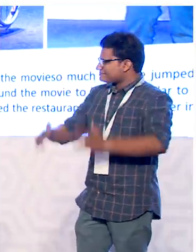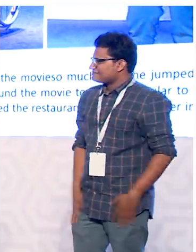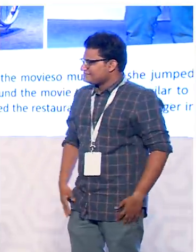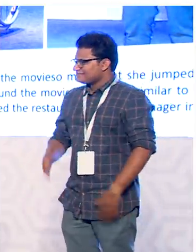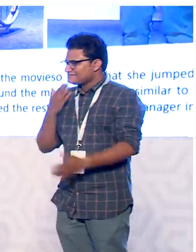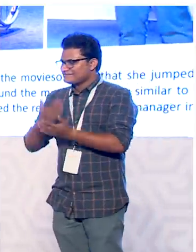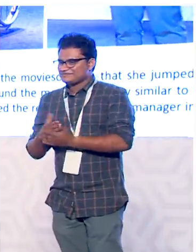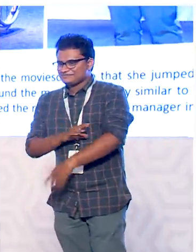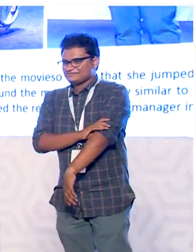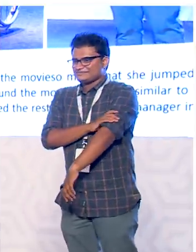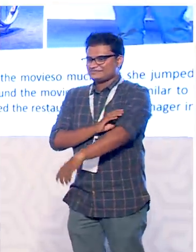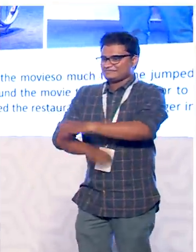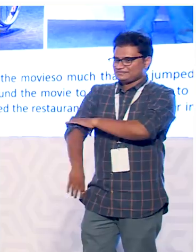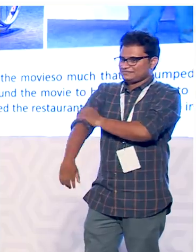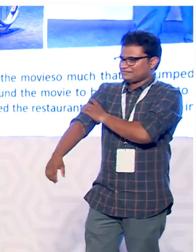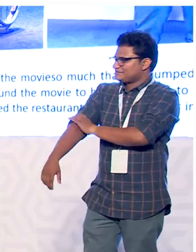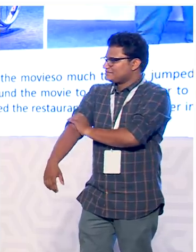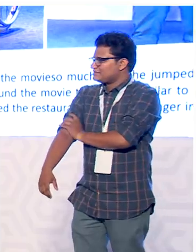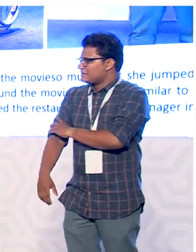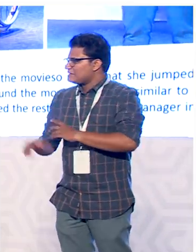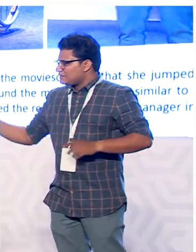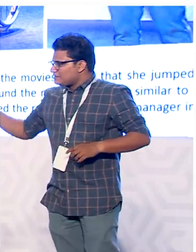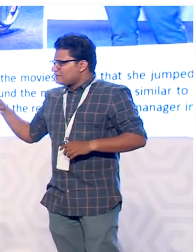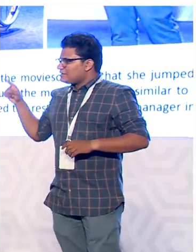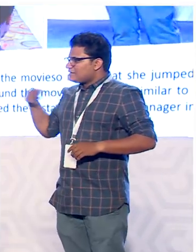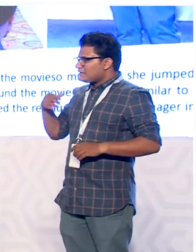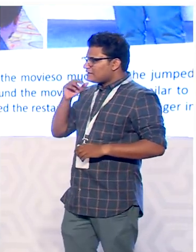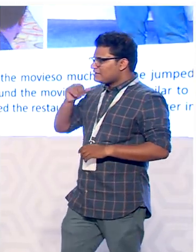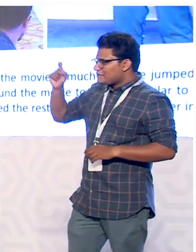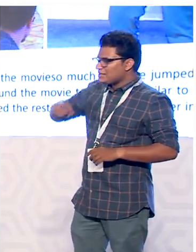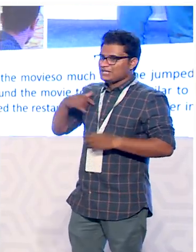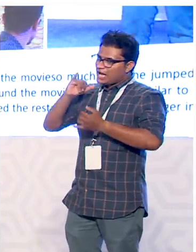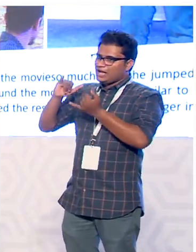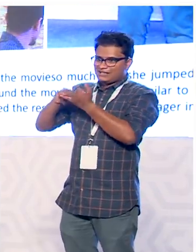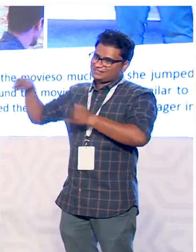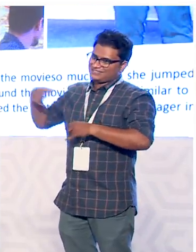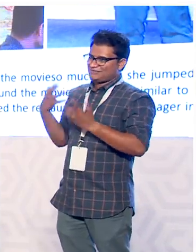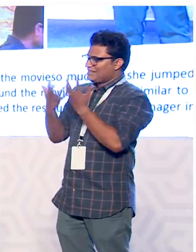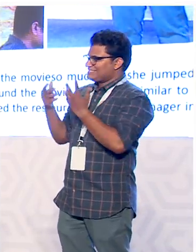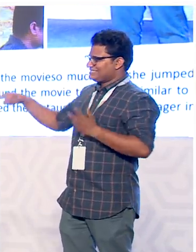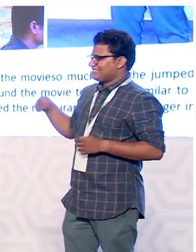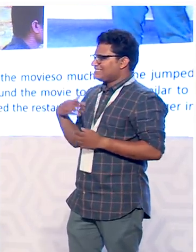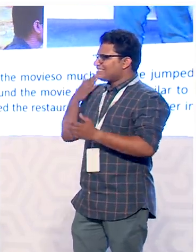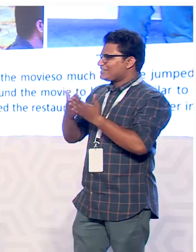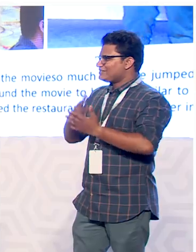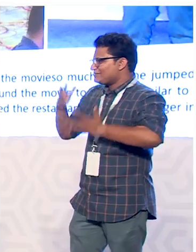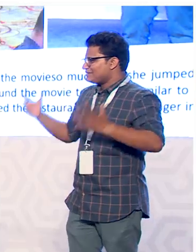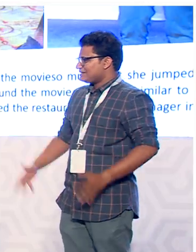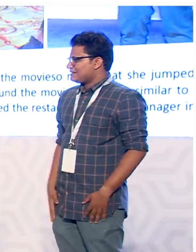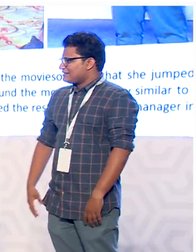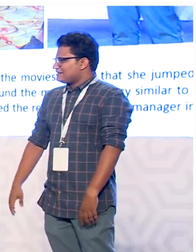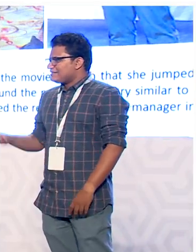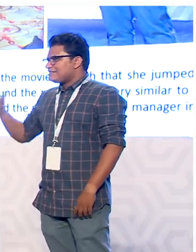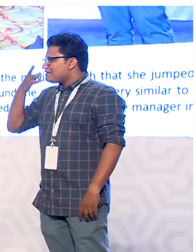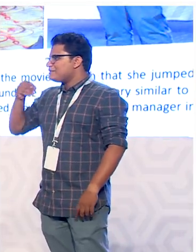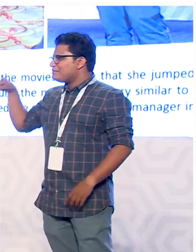you. Do you guys really believe now that magic happens at IIS? Yes, magic happens. Yeah? Thank you, ma'am. I think there's a